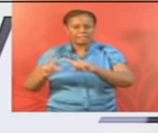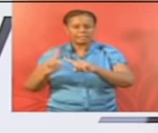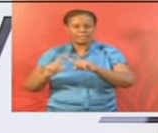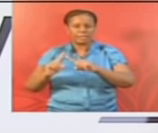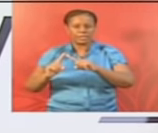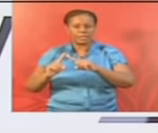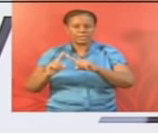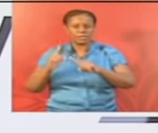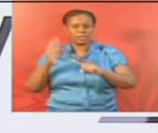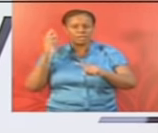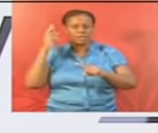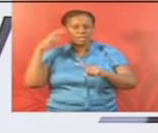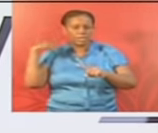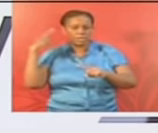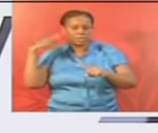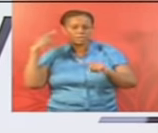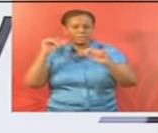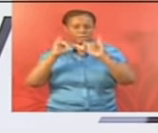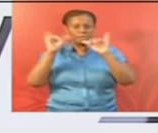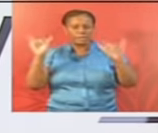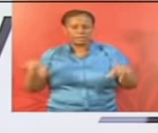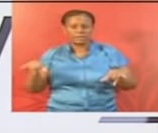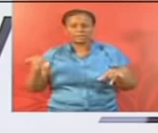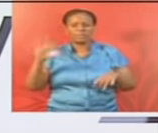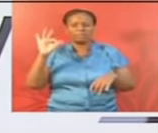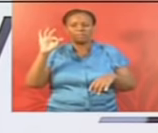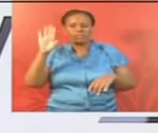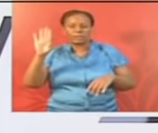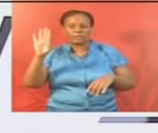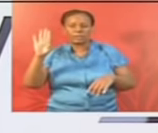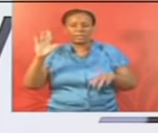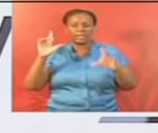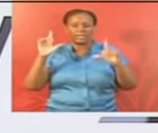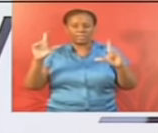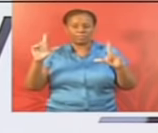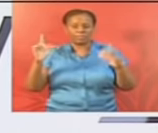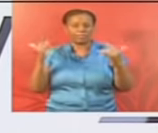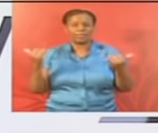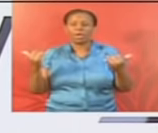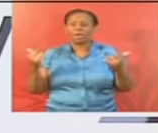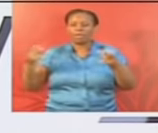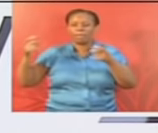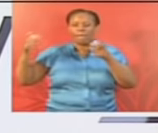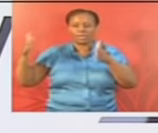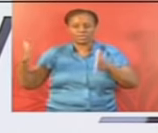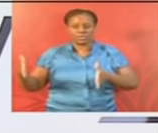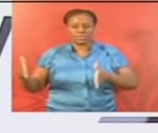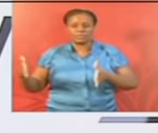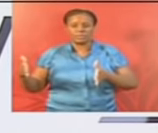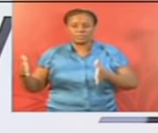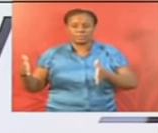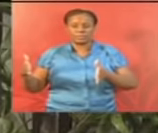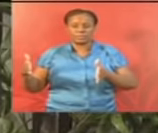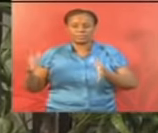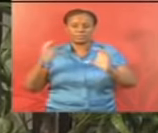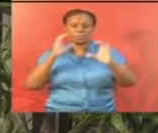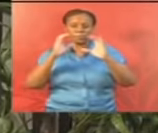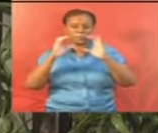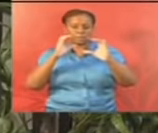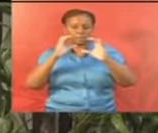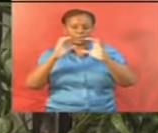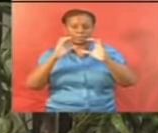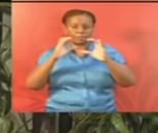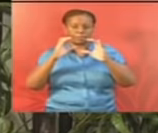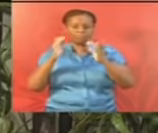at TTT Live Online. We go now to the Manager, Corporate Communications at the Ministry of Health, Candice Alcantara.